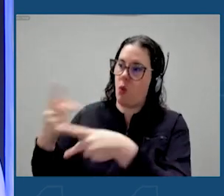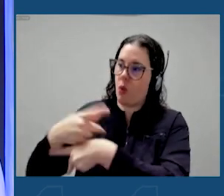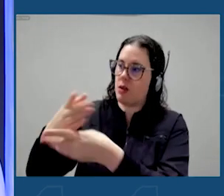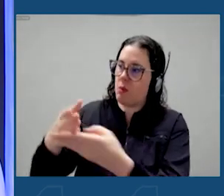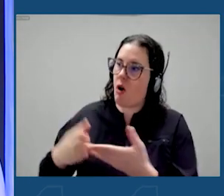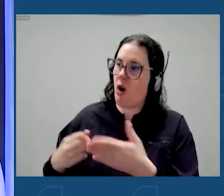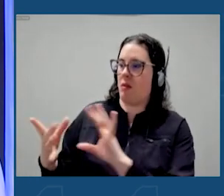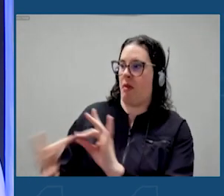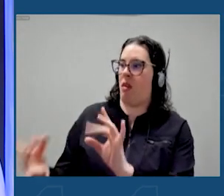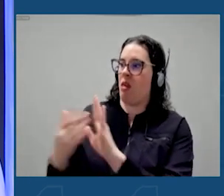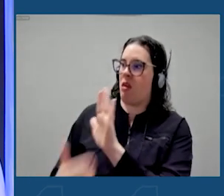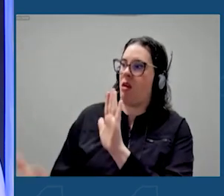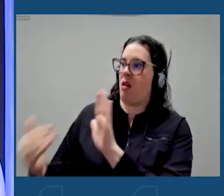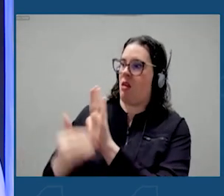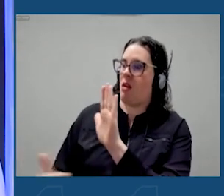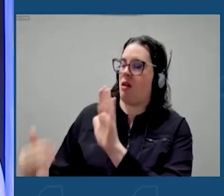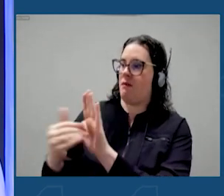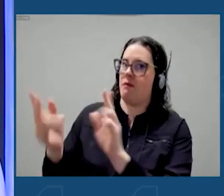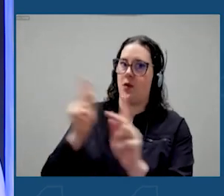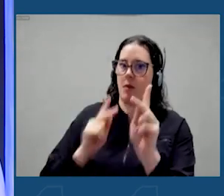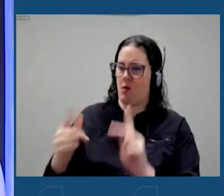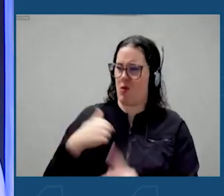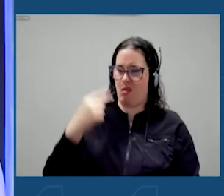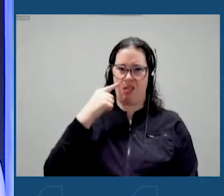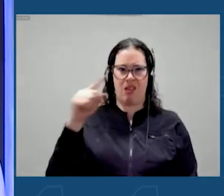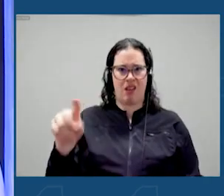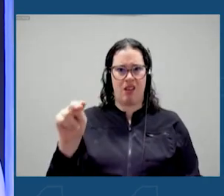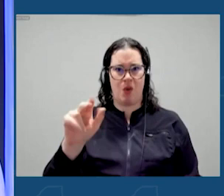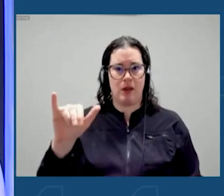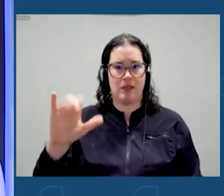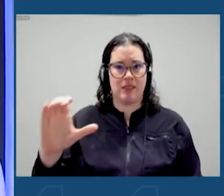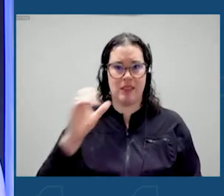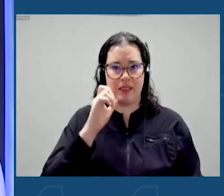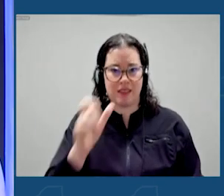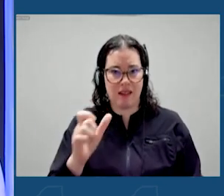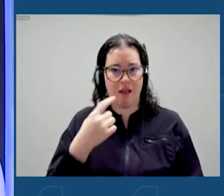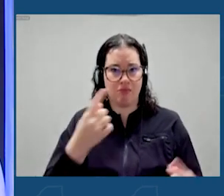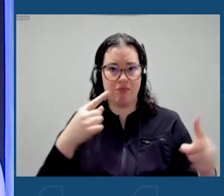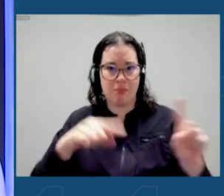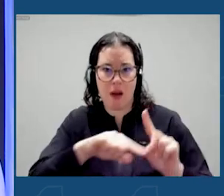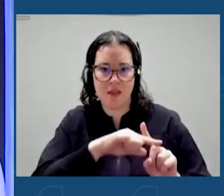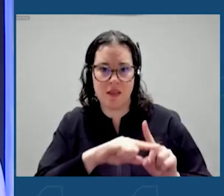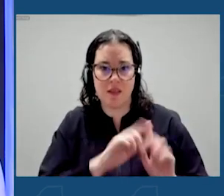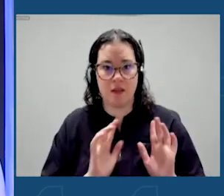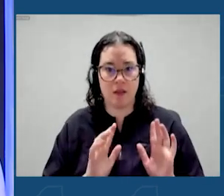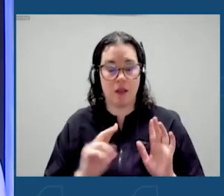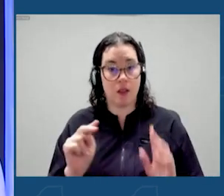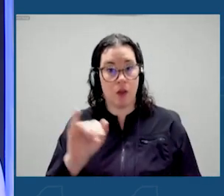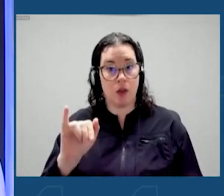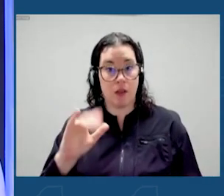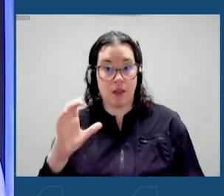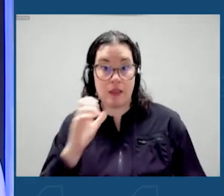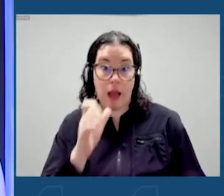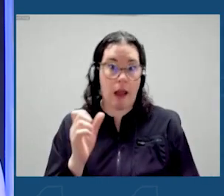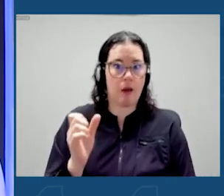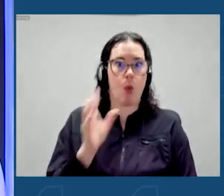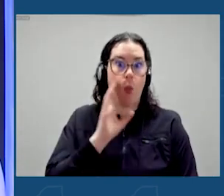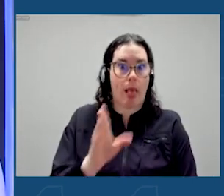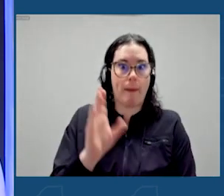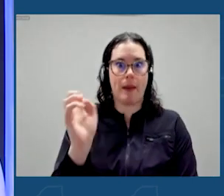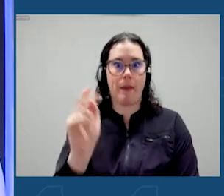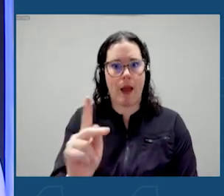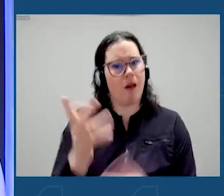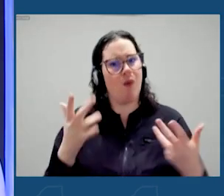again to give this signal that this city is not a city of productivity. New York is not coming back. New York is back. We're